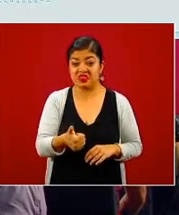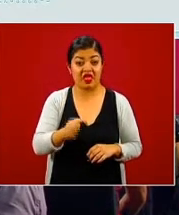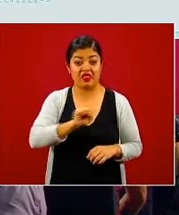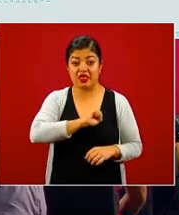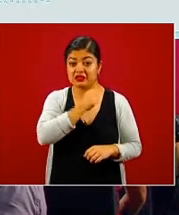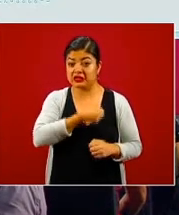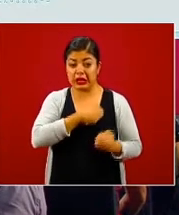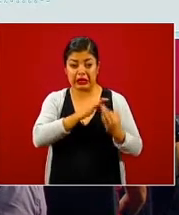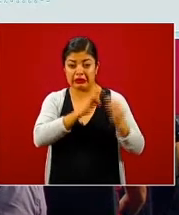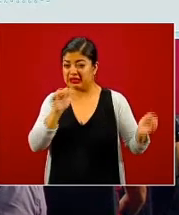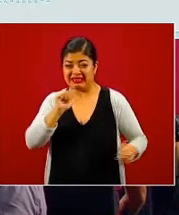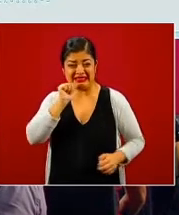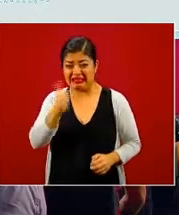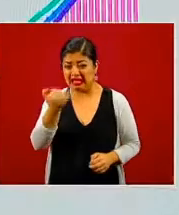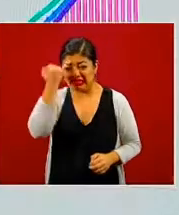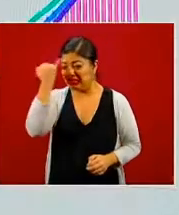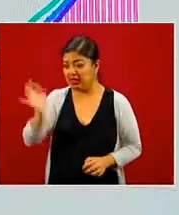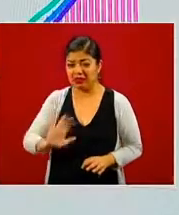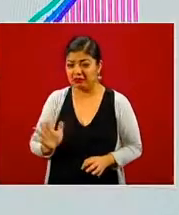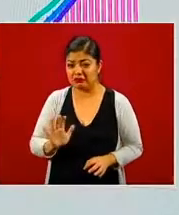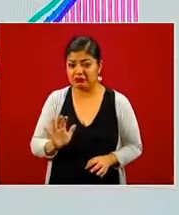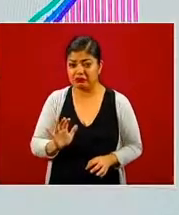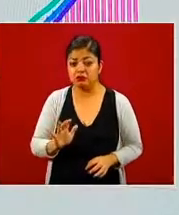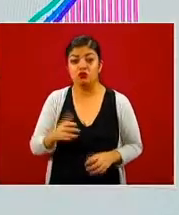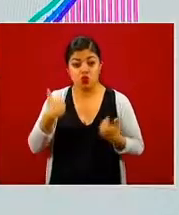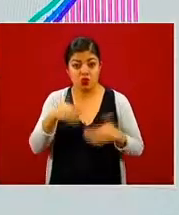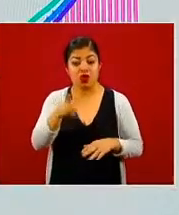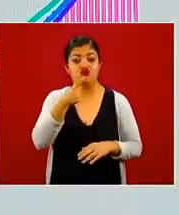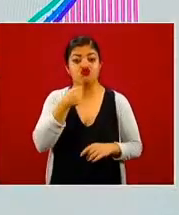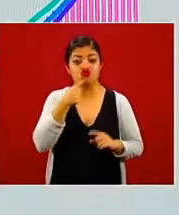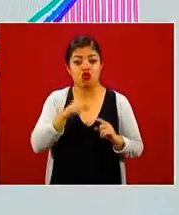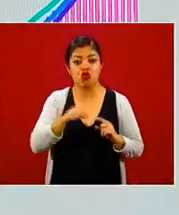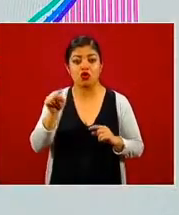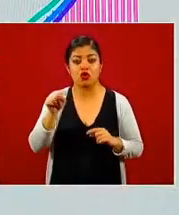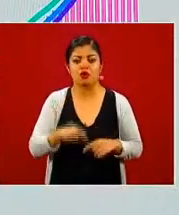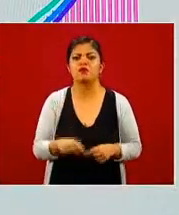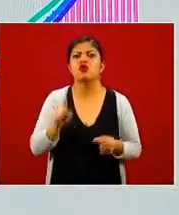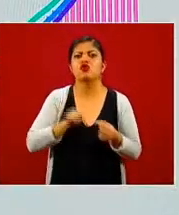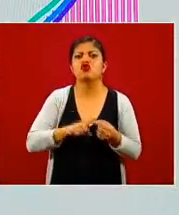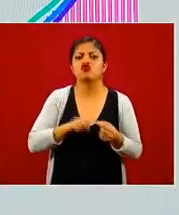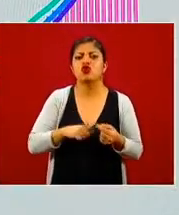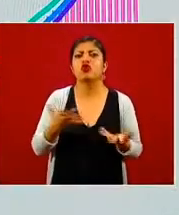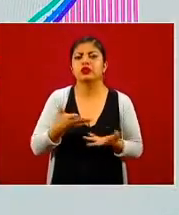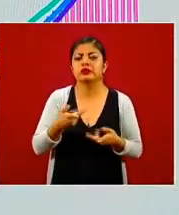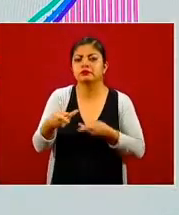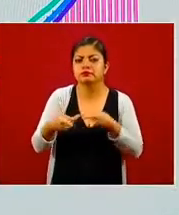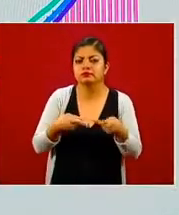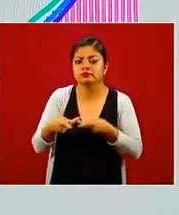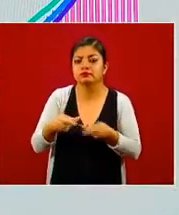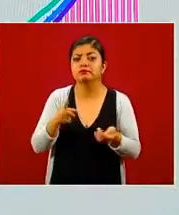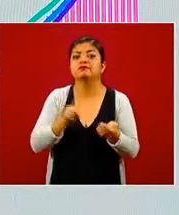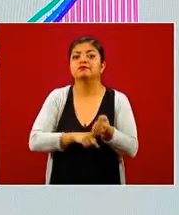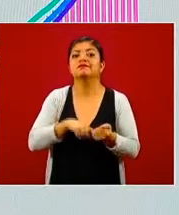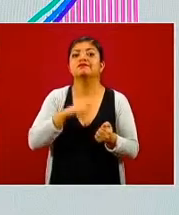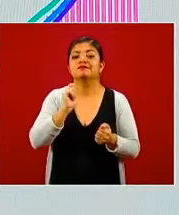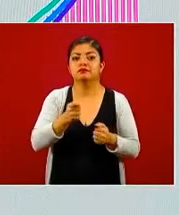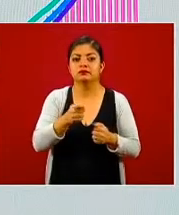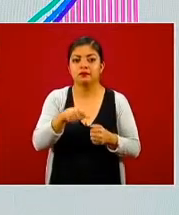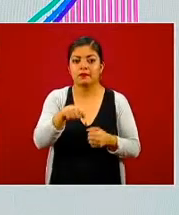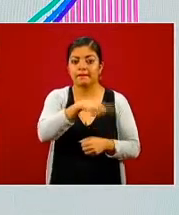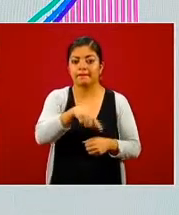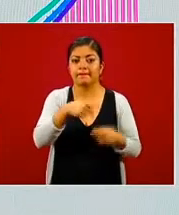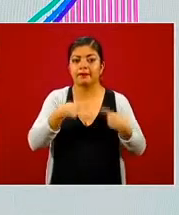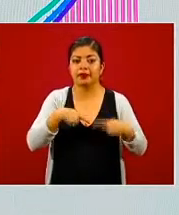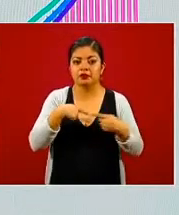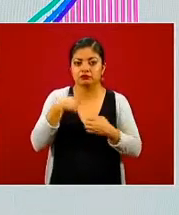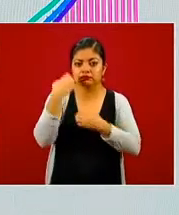hadn't taken our actions with our safe distancing campaign. Where does this idea come from? Where does this projection come